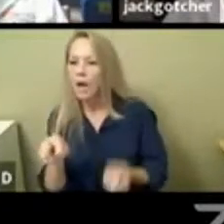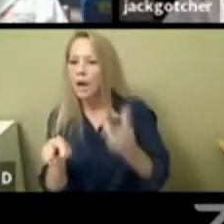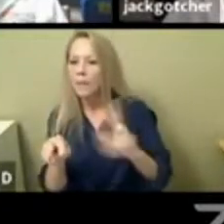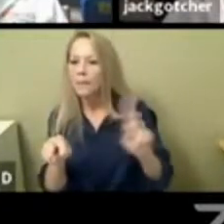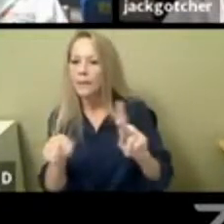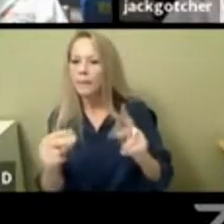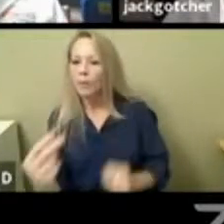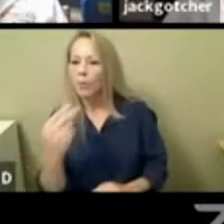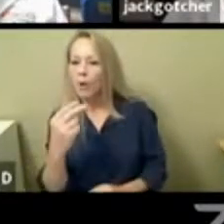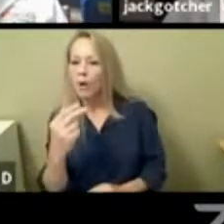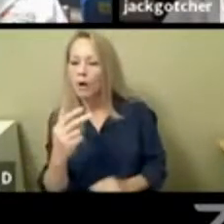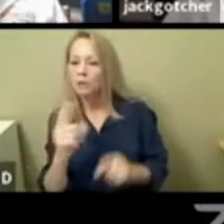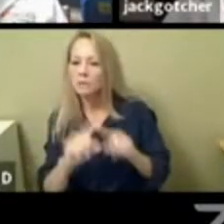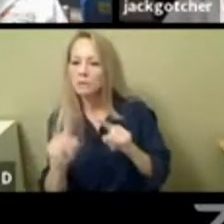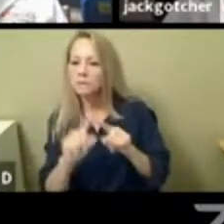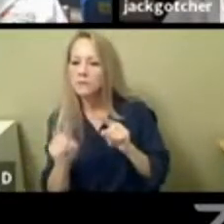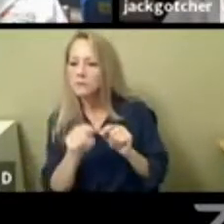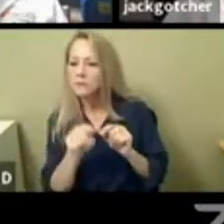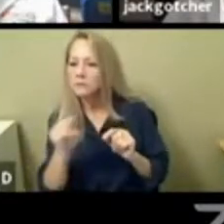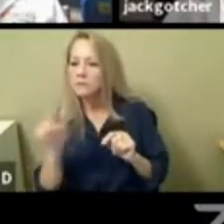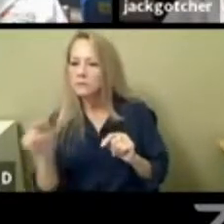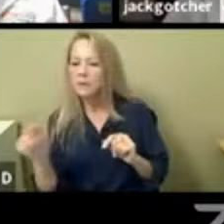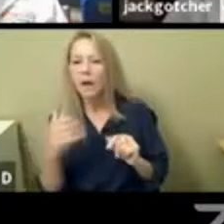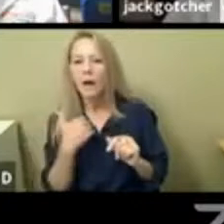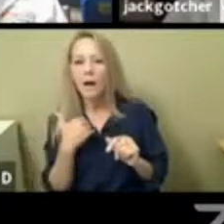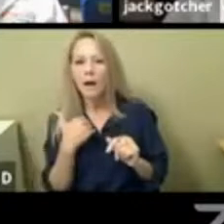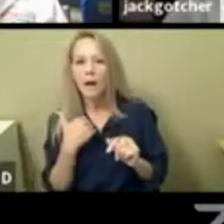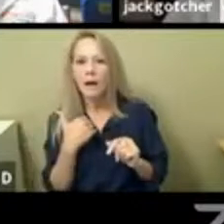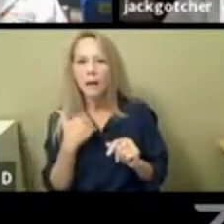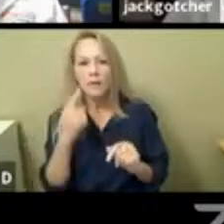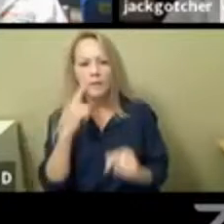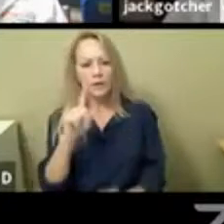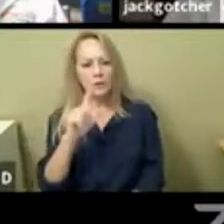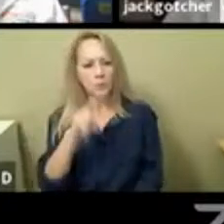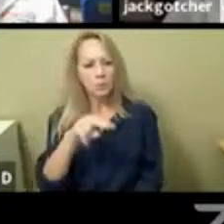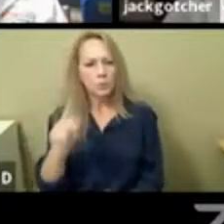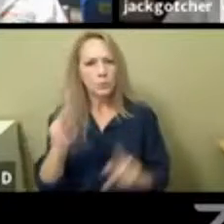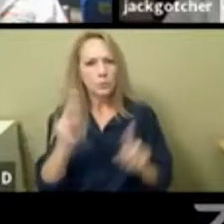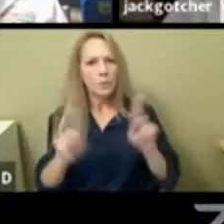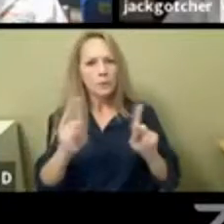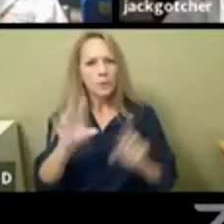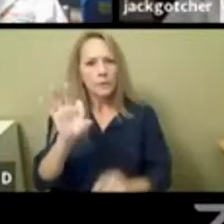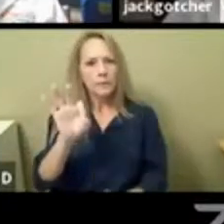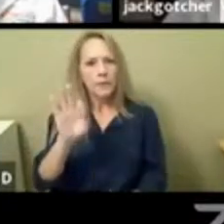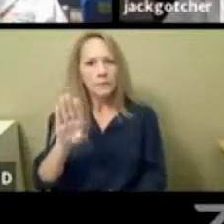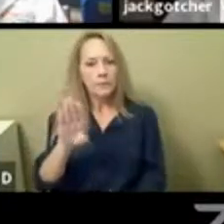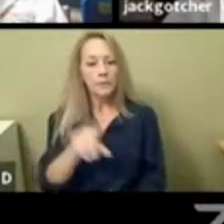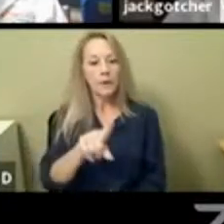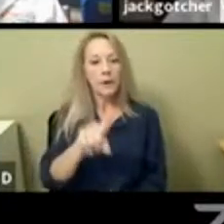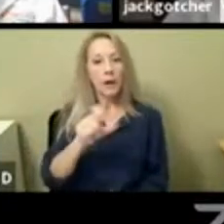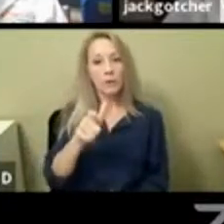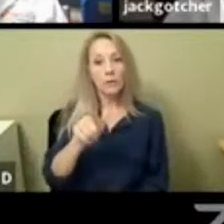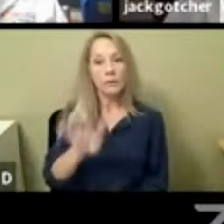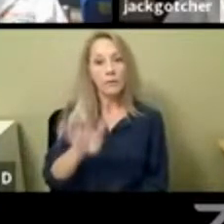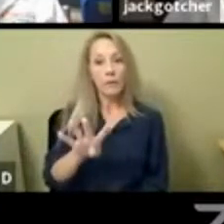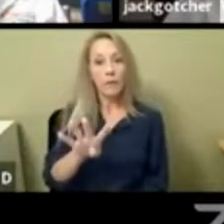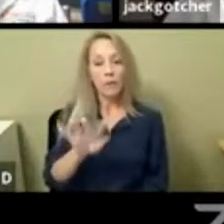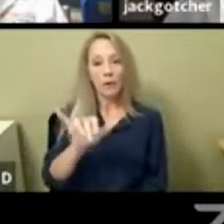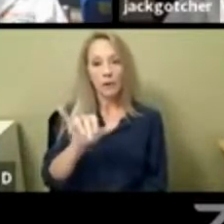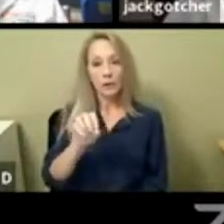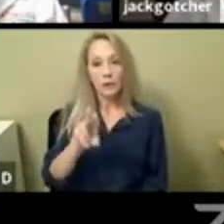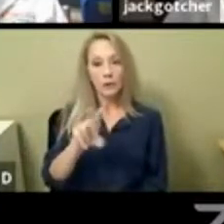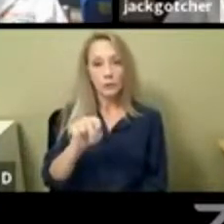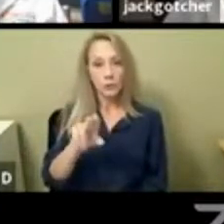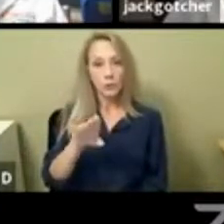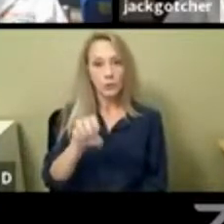on various venues. We had, I think it was 22 people on Facebook and 124 on YouTube while we're